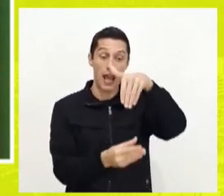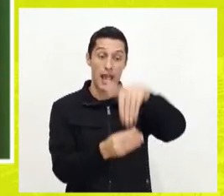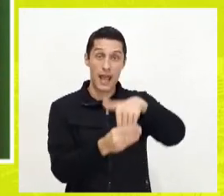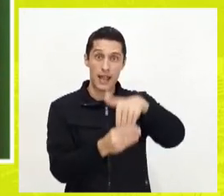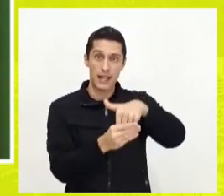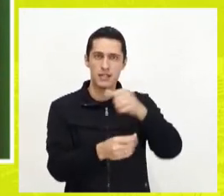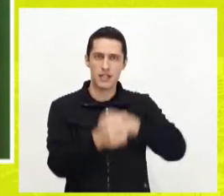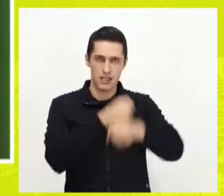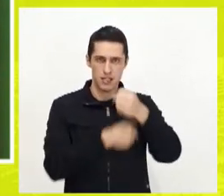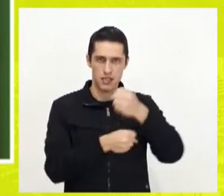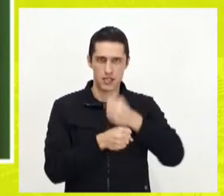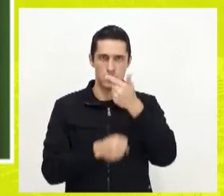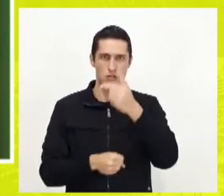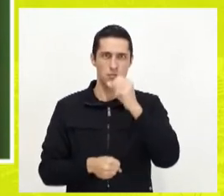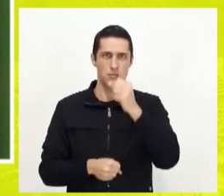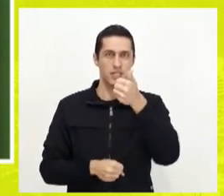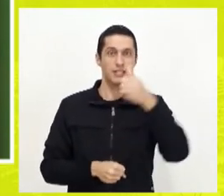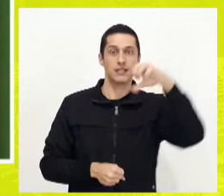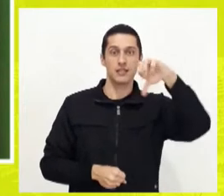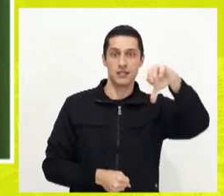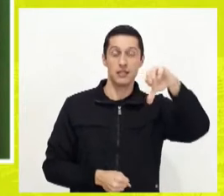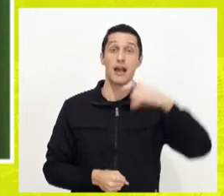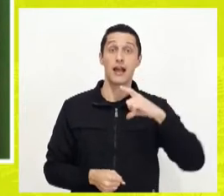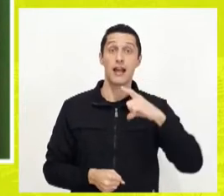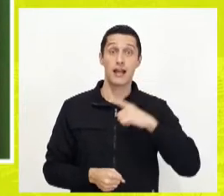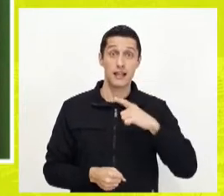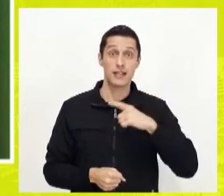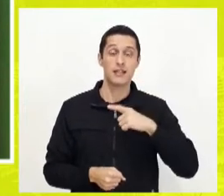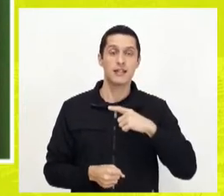in 2019 120